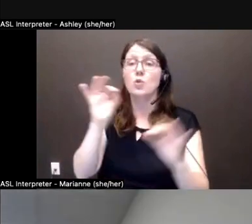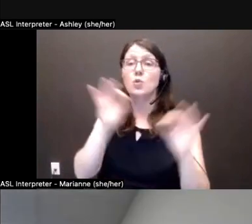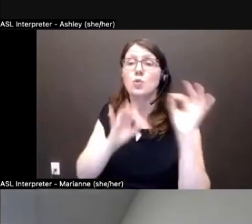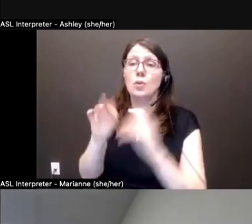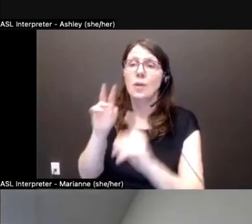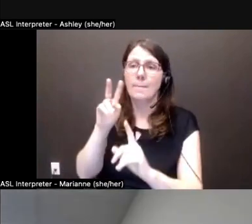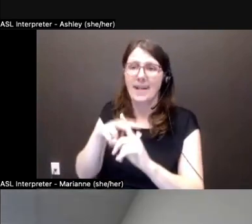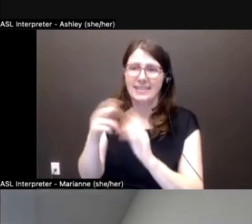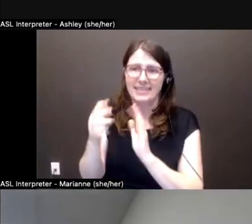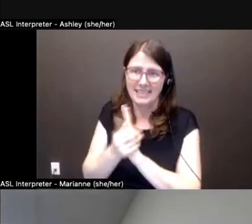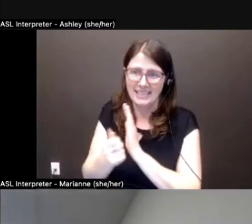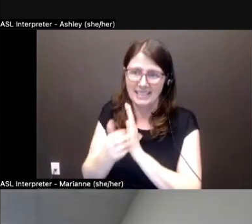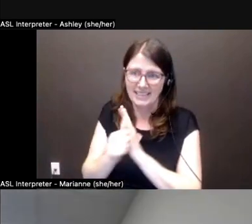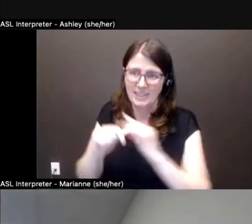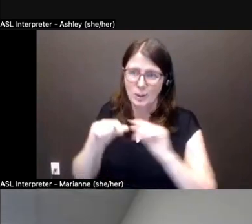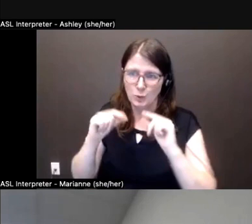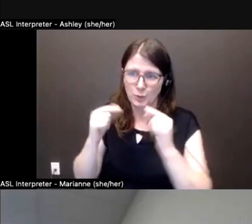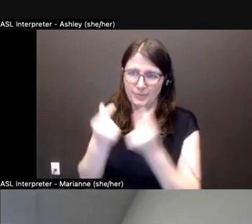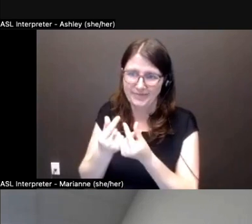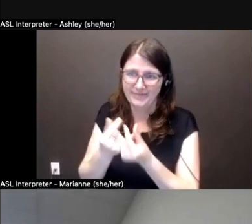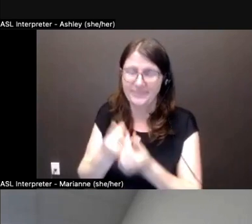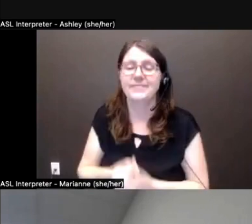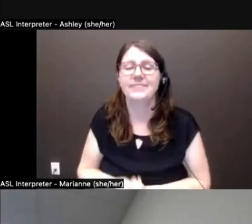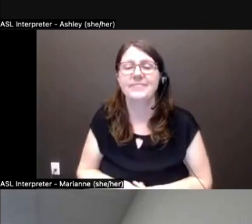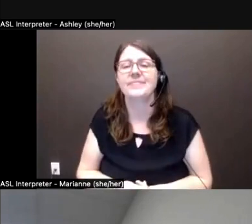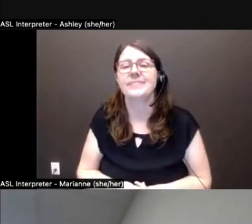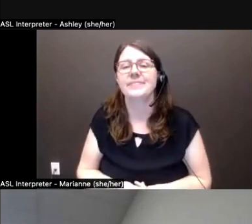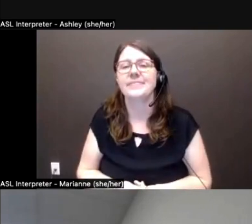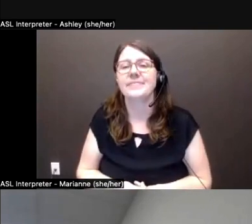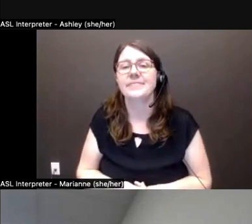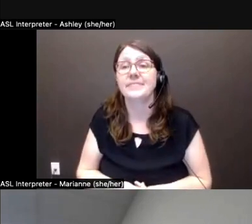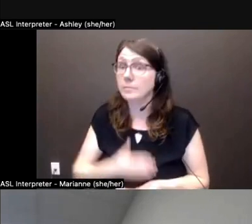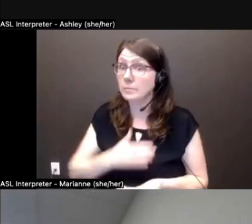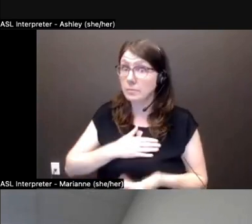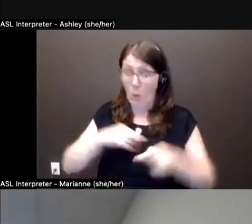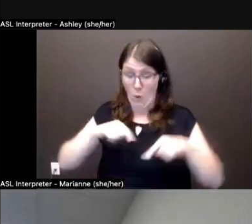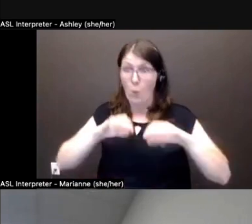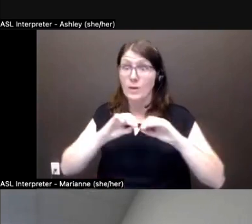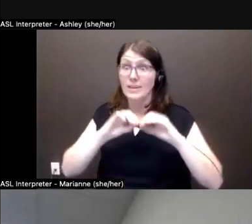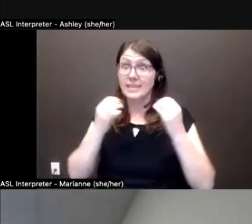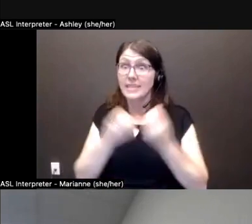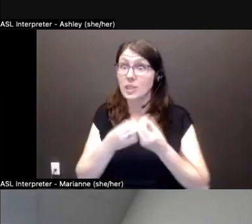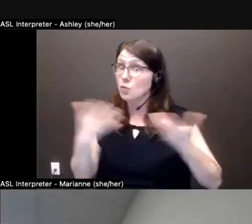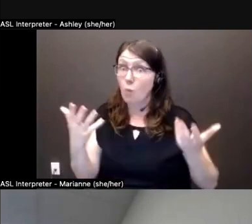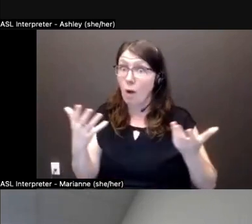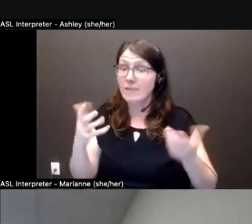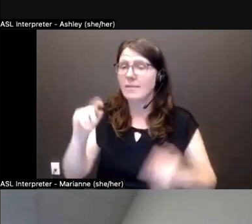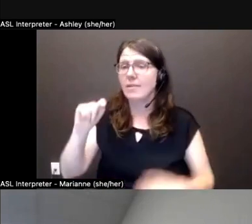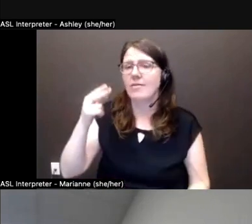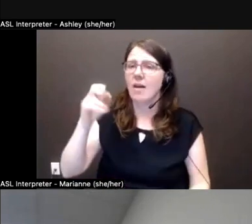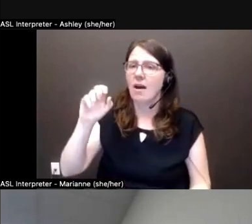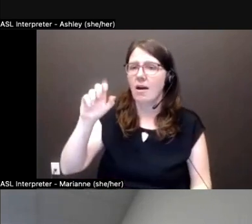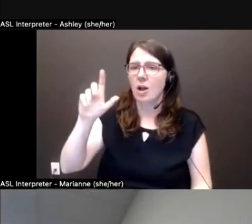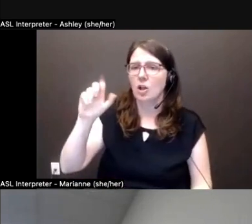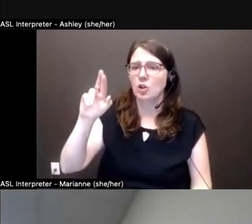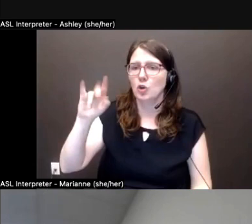Here I would like also to present my organization, the Learning Place, located in Brampton,